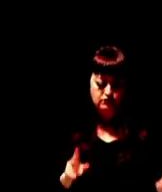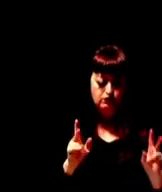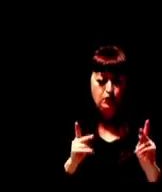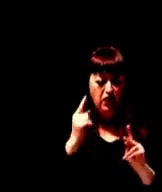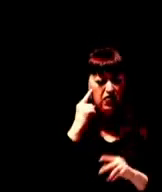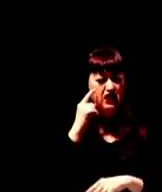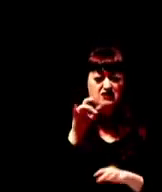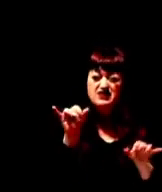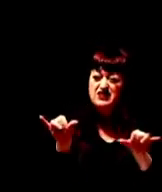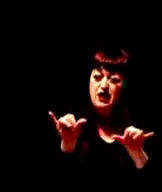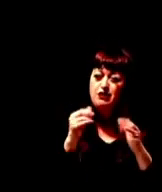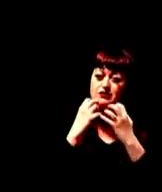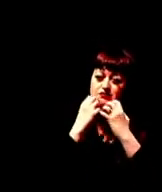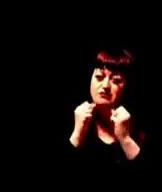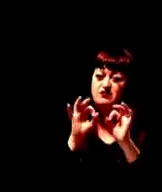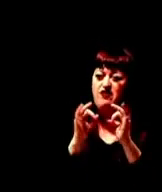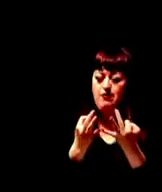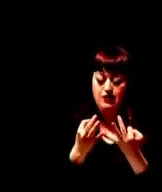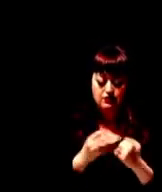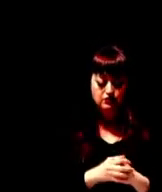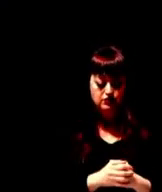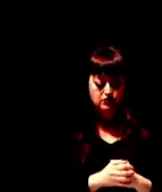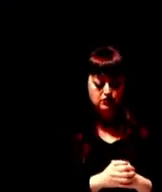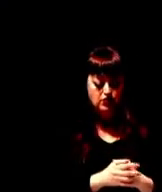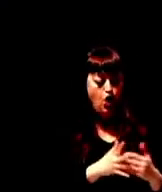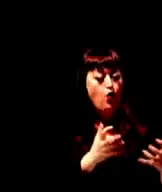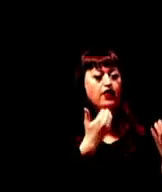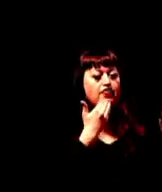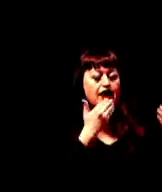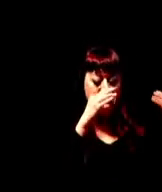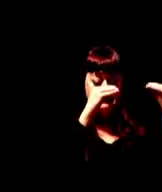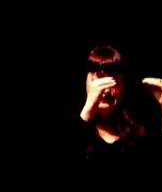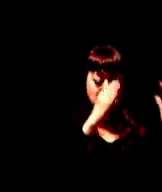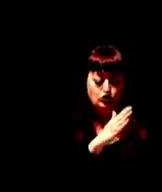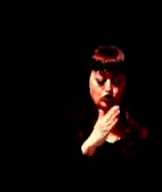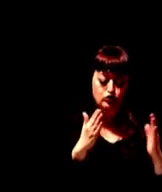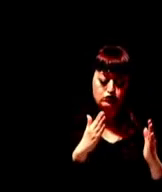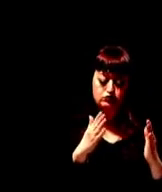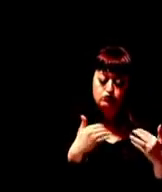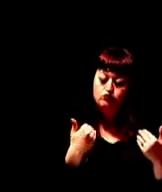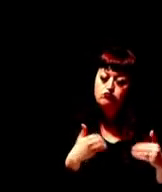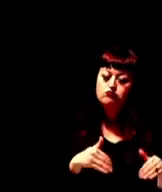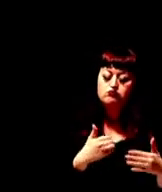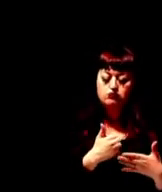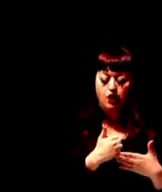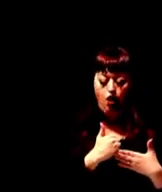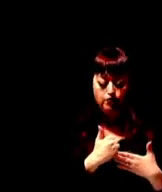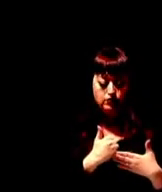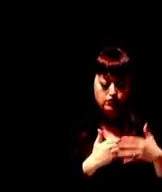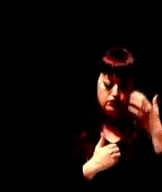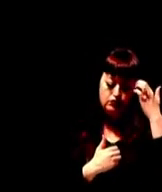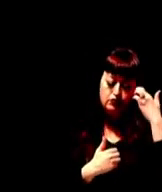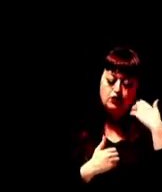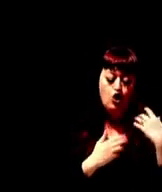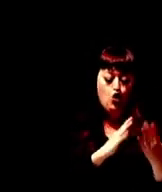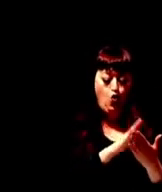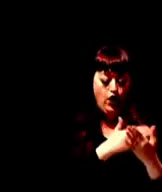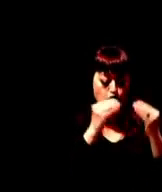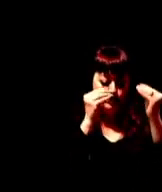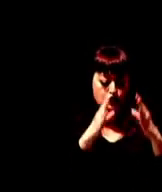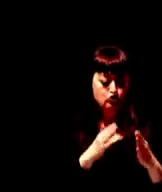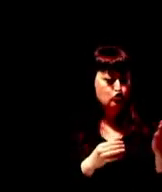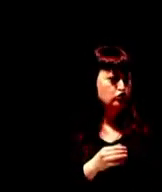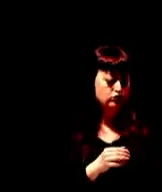I also want to thank the teachers, some of which have touched our lives in indescribable ways. For me personally, our choir